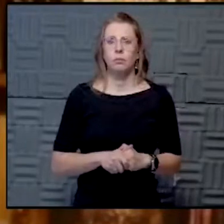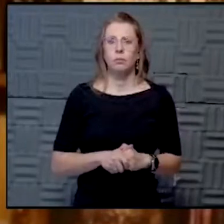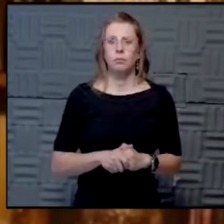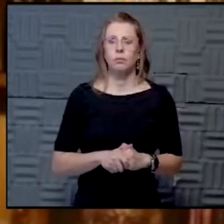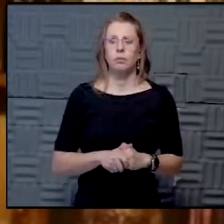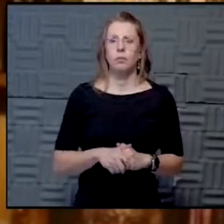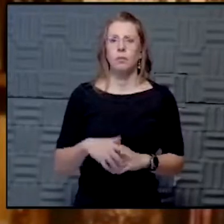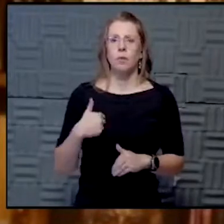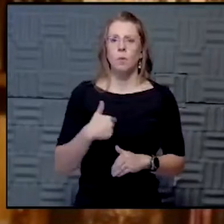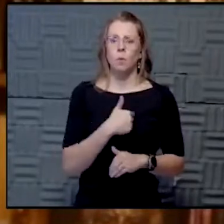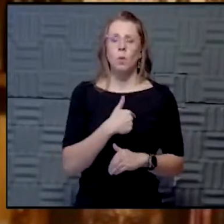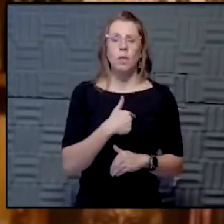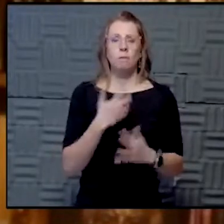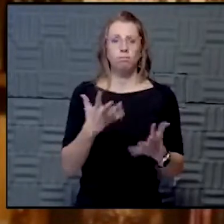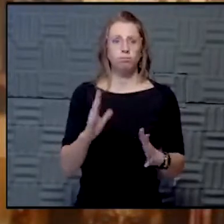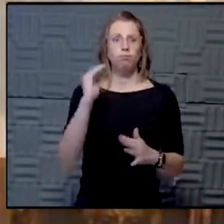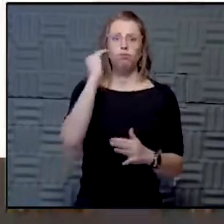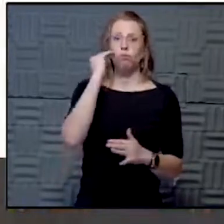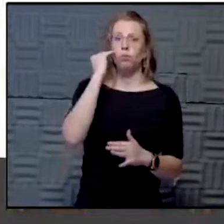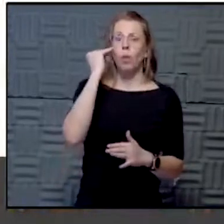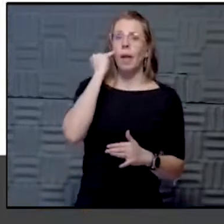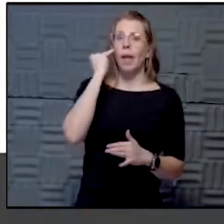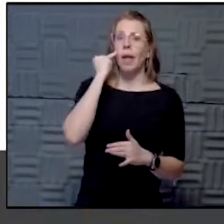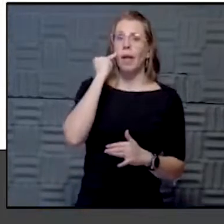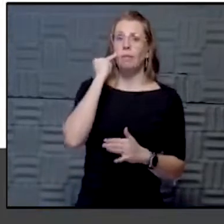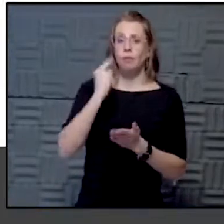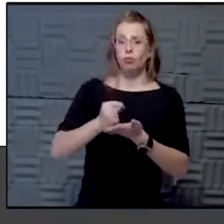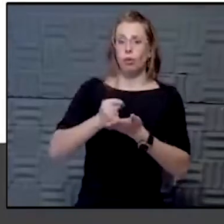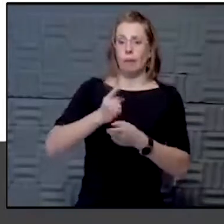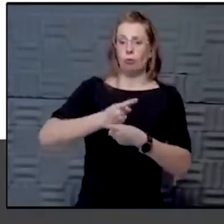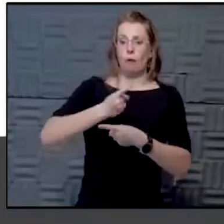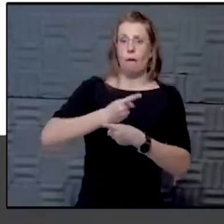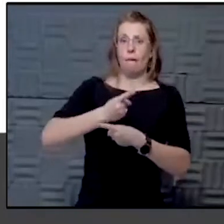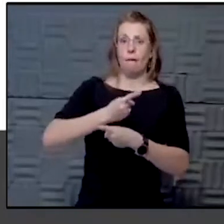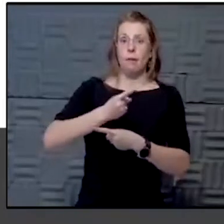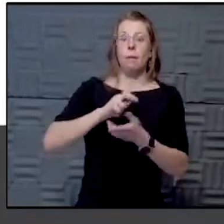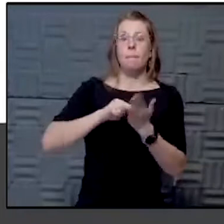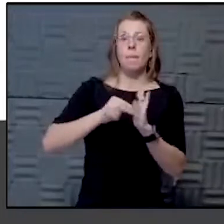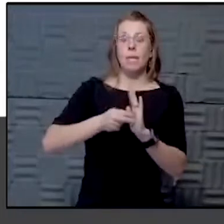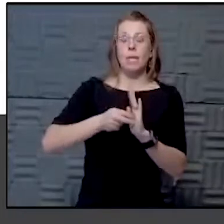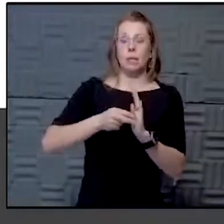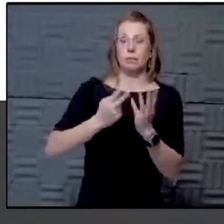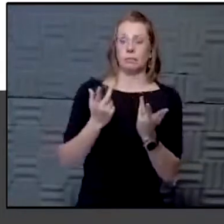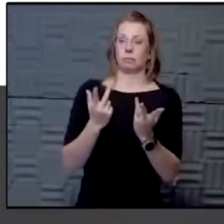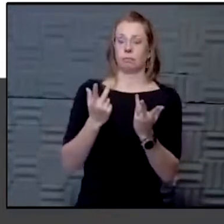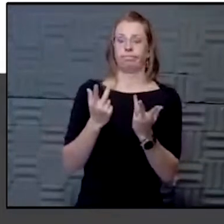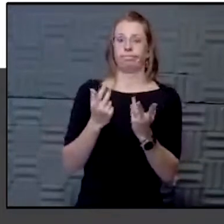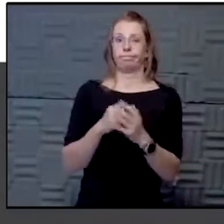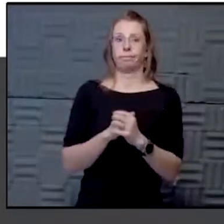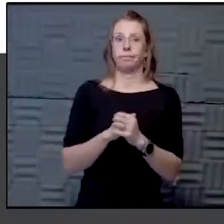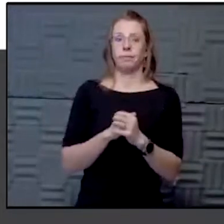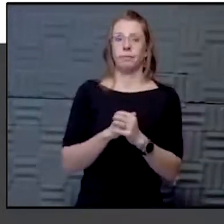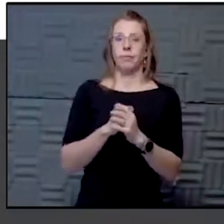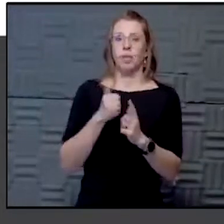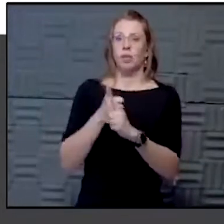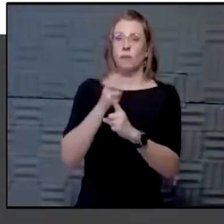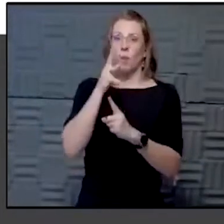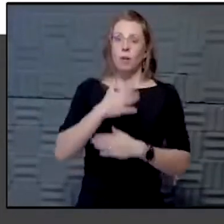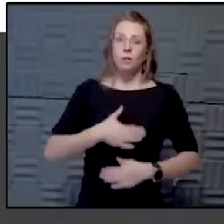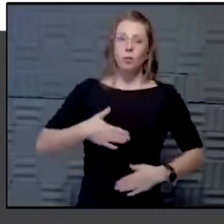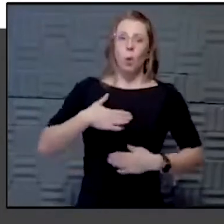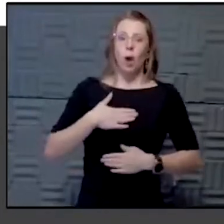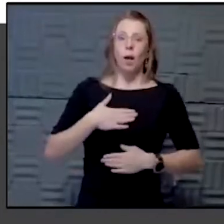know that that if you're getting the right treatment, the likelihood that you're going to enjoy an